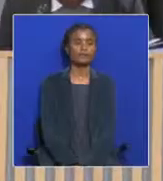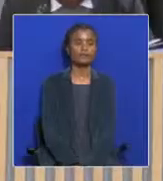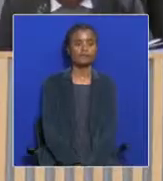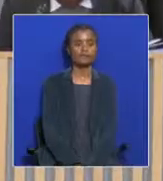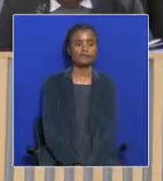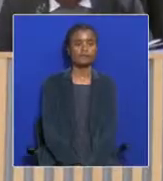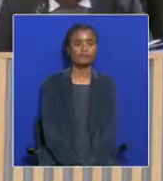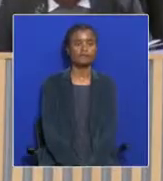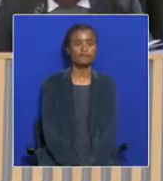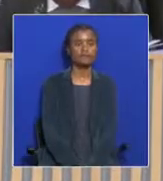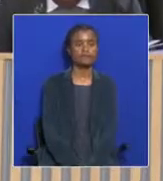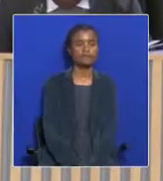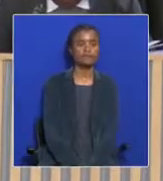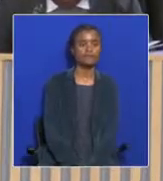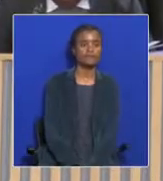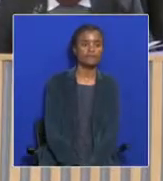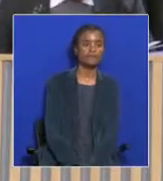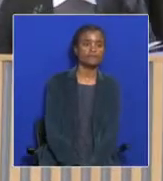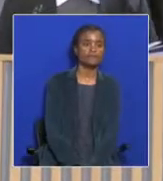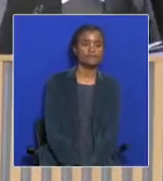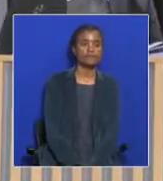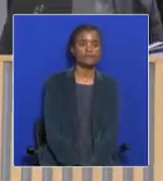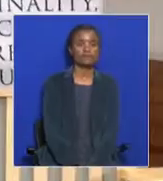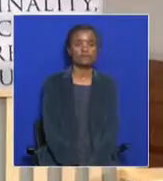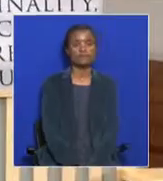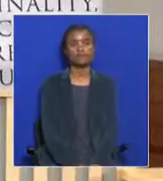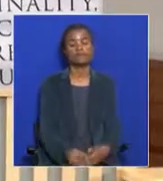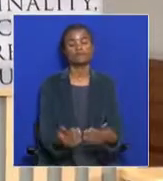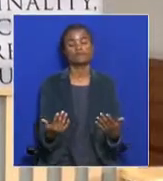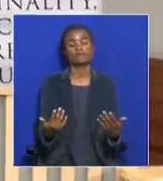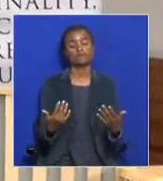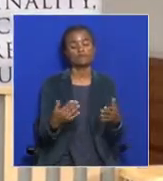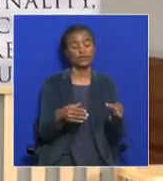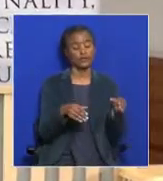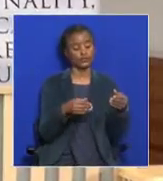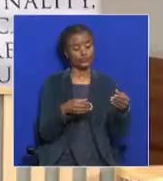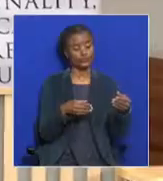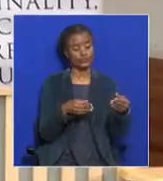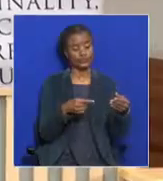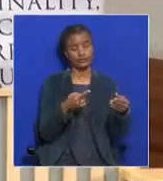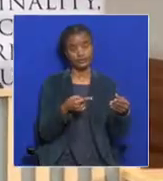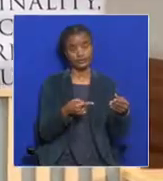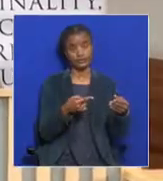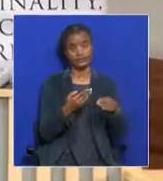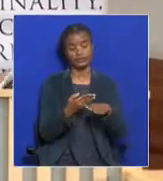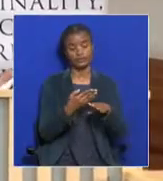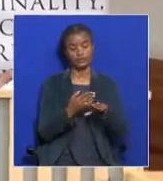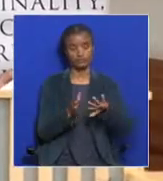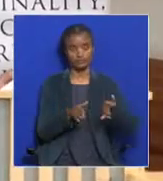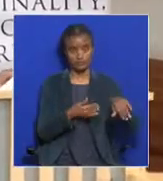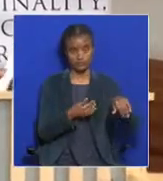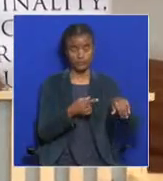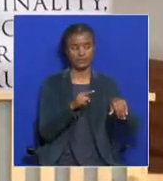we move from this document, we had flighted CJC